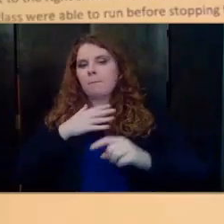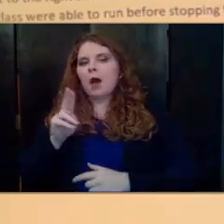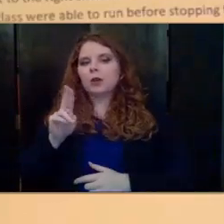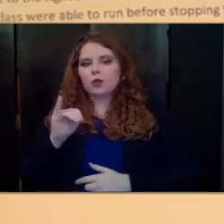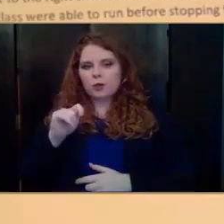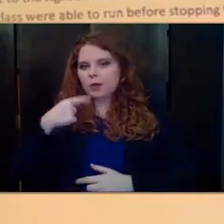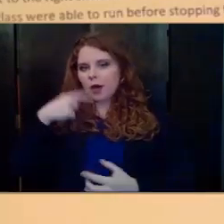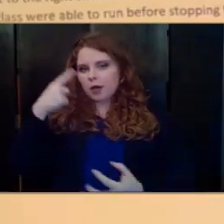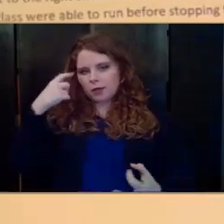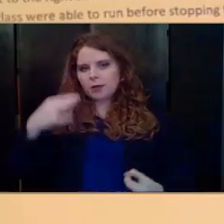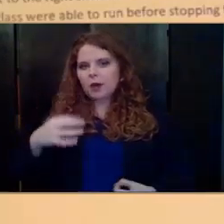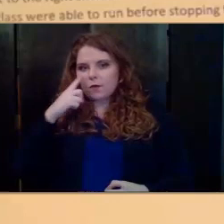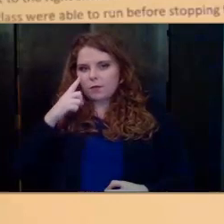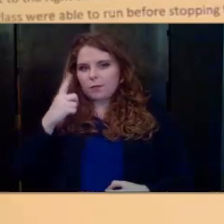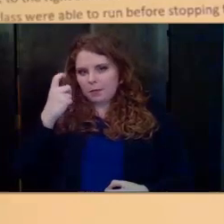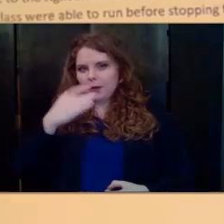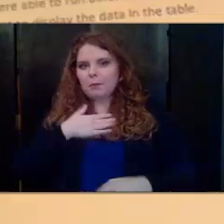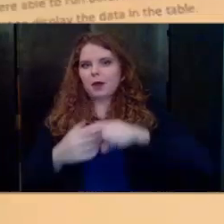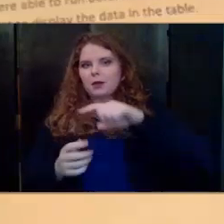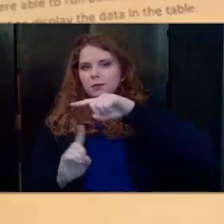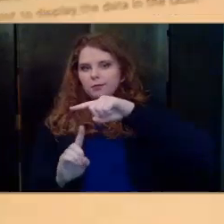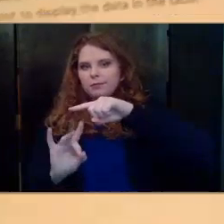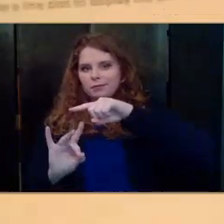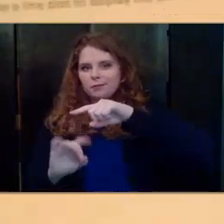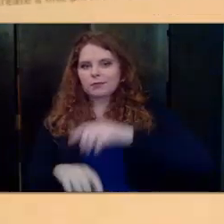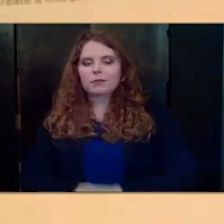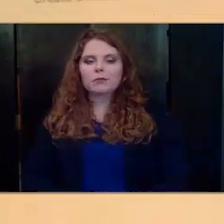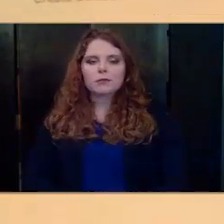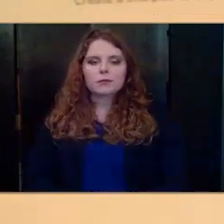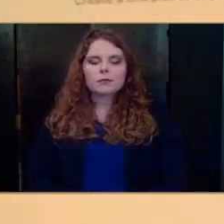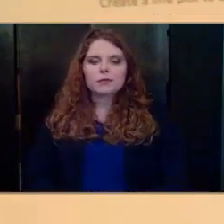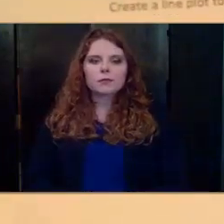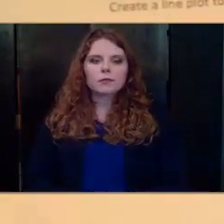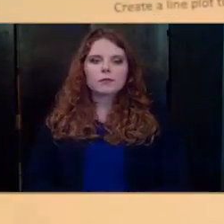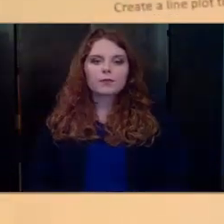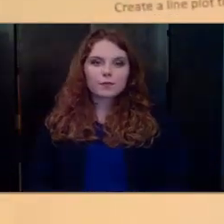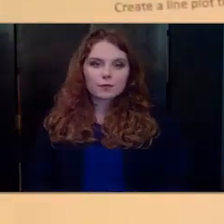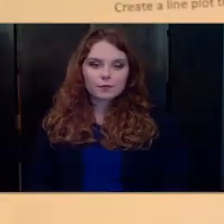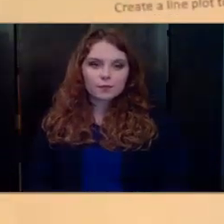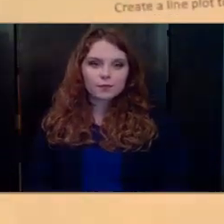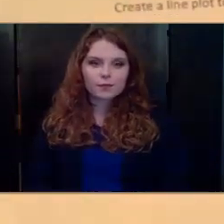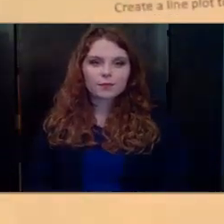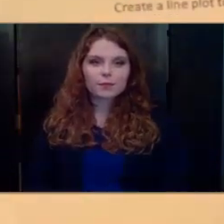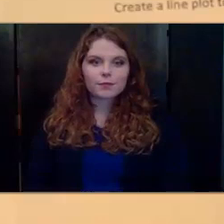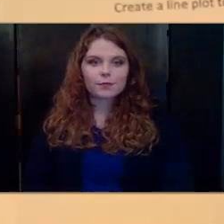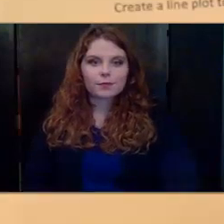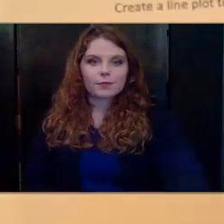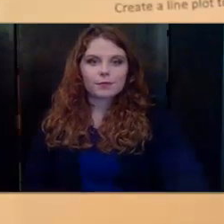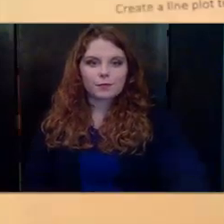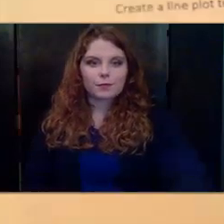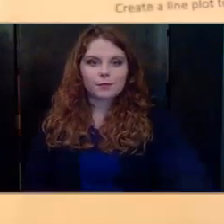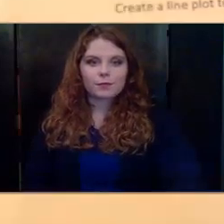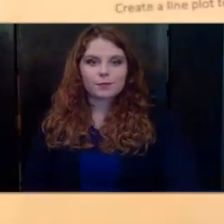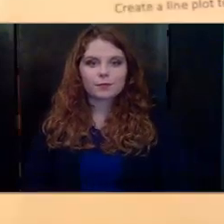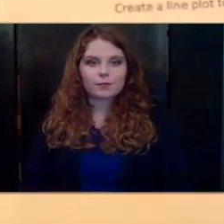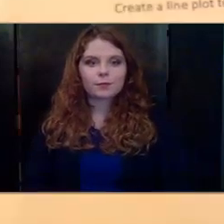my denominator. So I'm going to slide my screen over and work on my line plot. So I'm going to start with